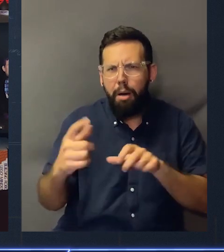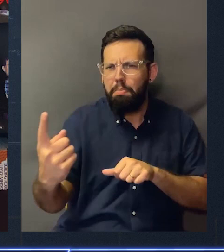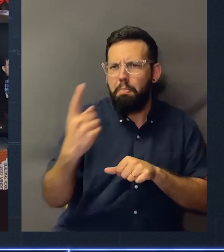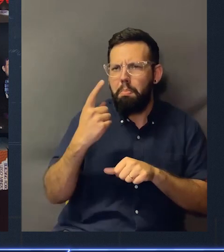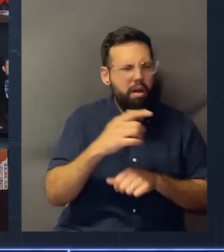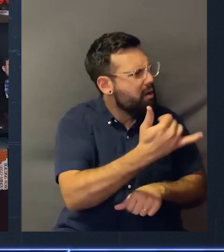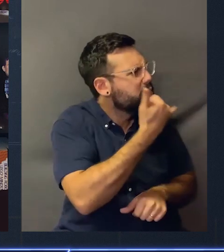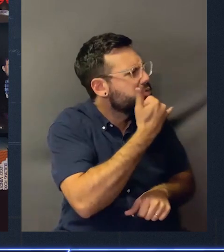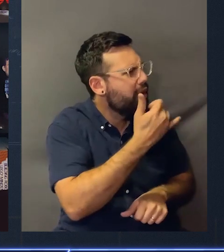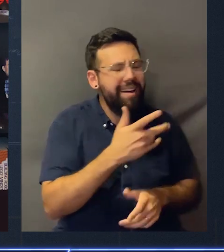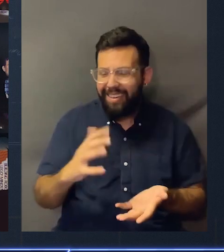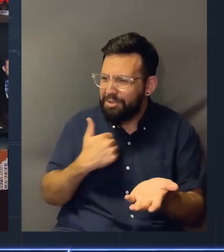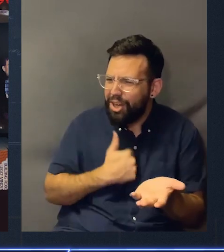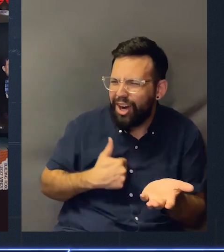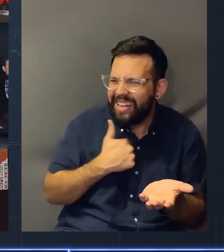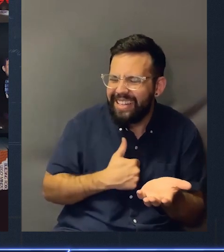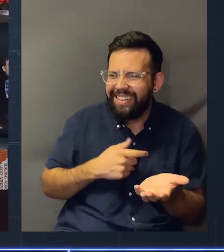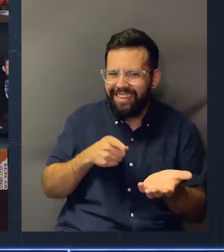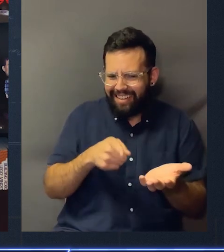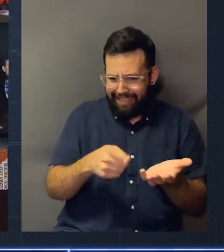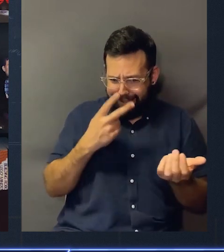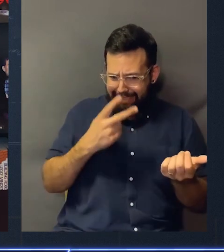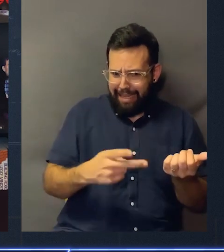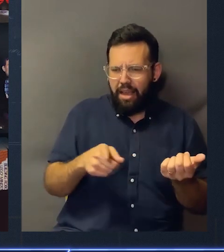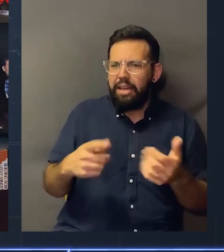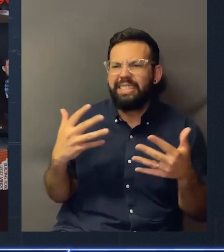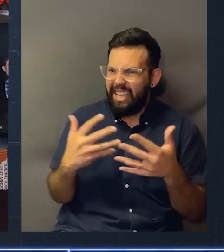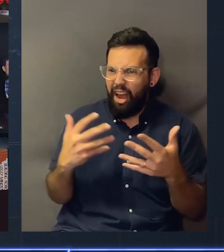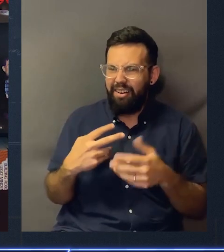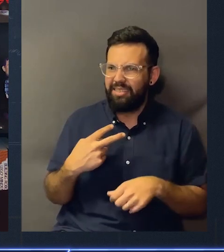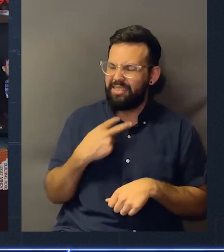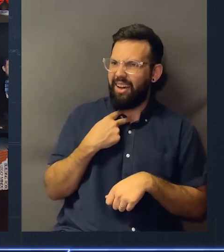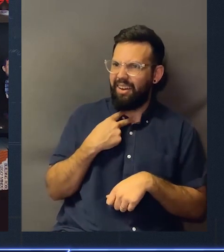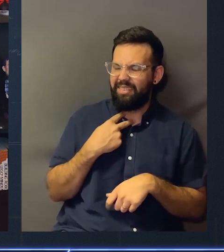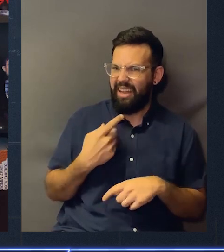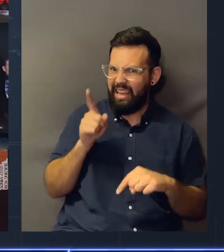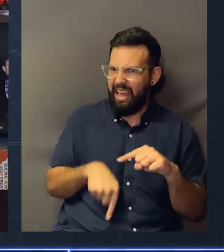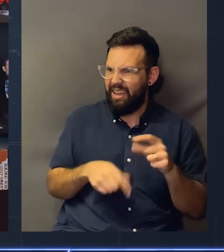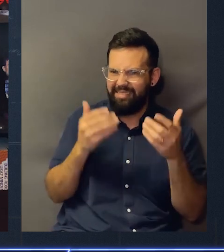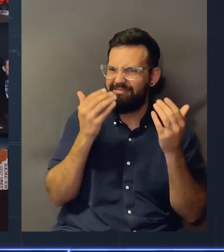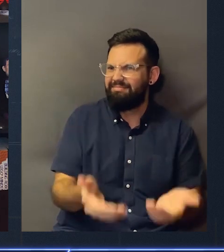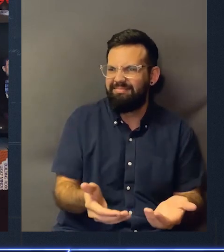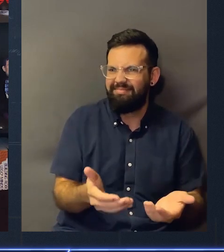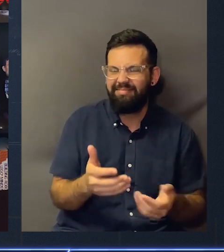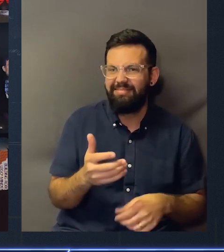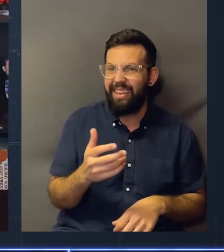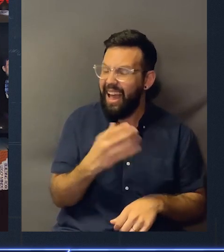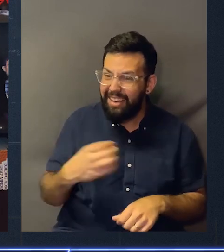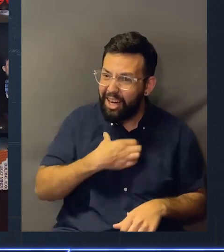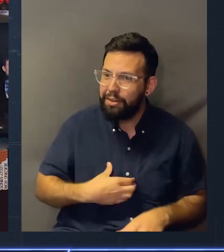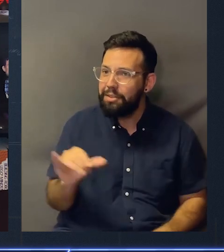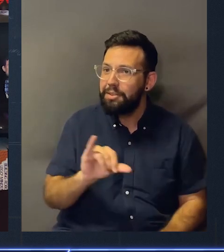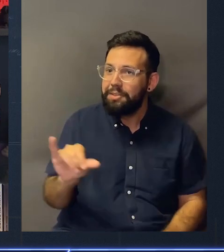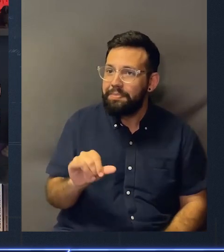and I just say, I'm sorry, but I'm literally just stuck here. I can't do this, and I'm like really